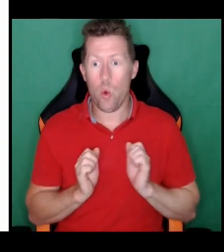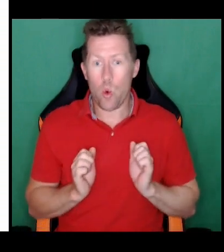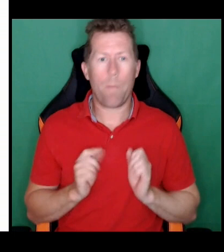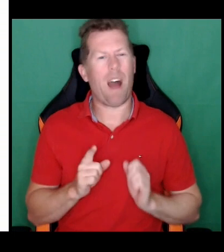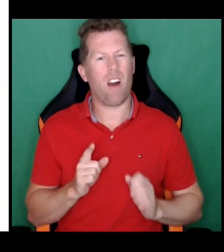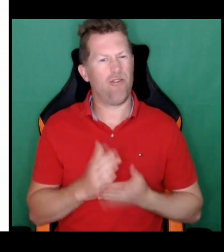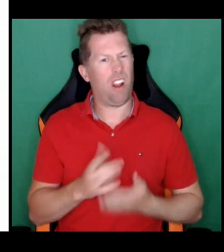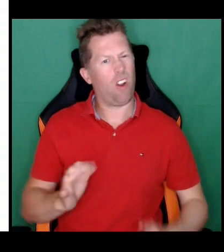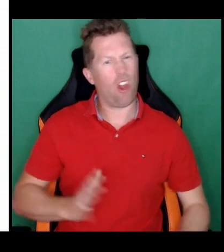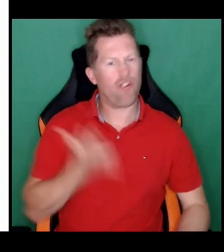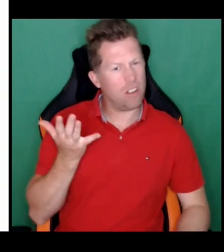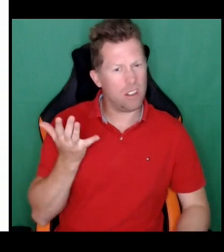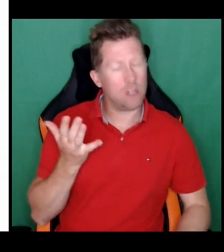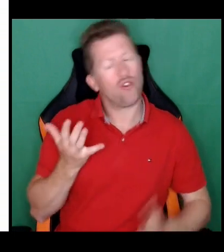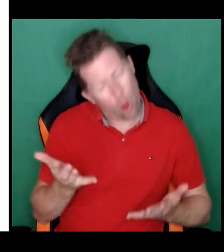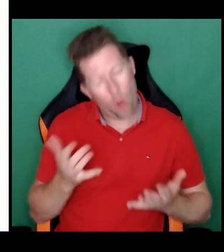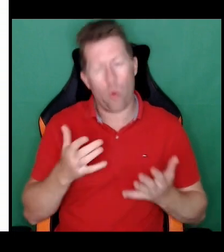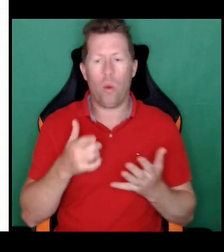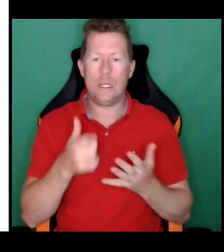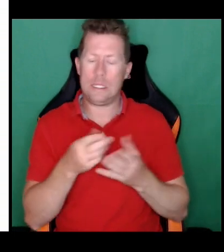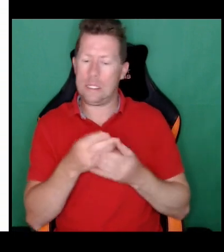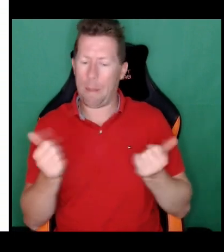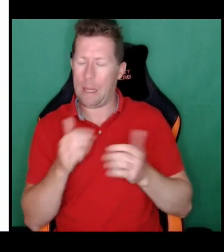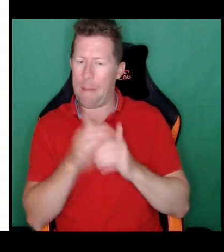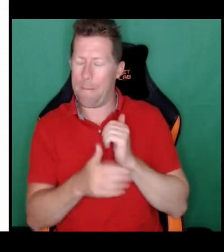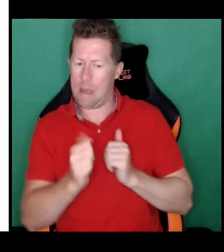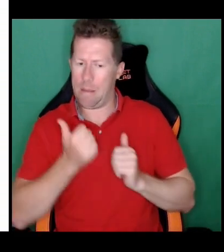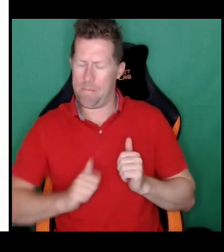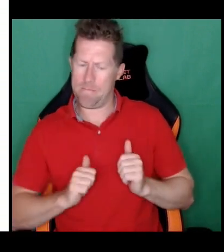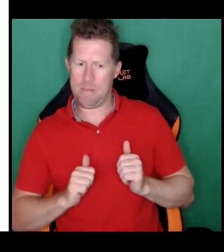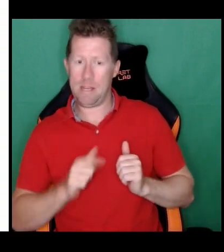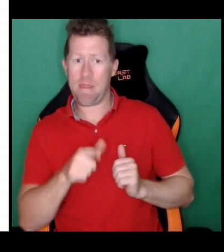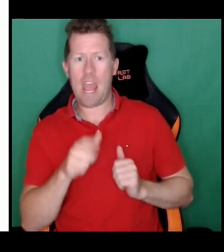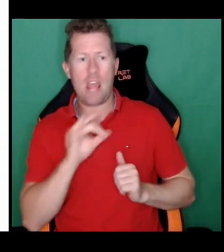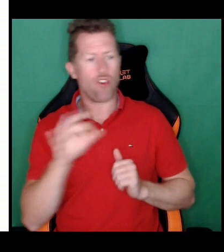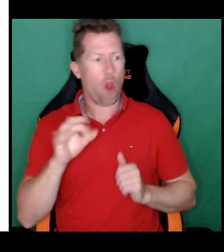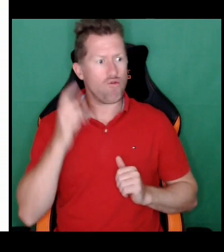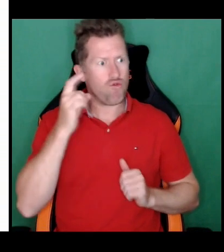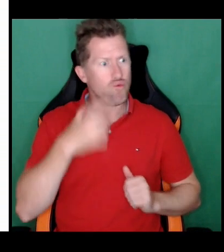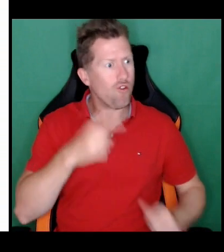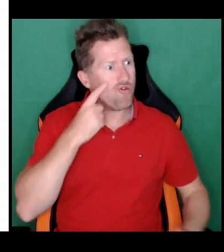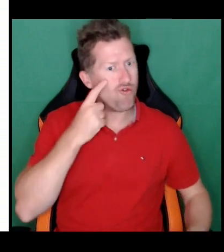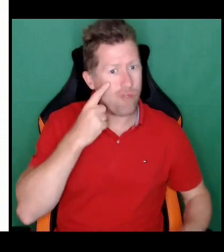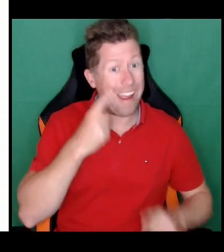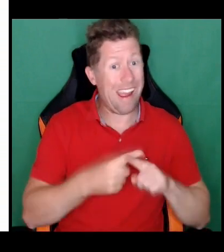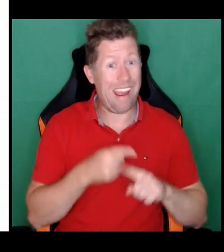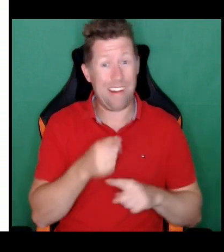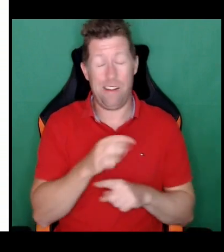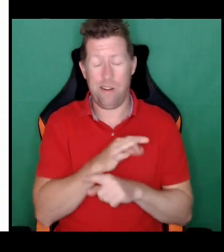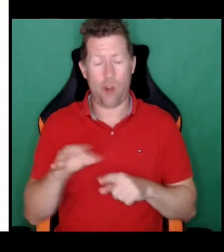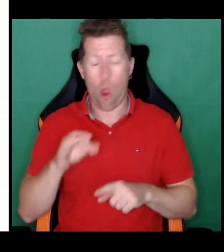So they're self-exempting out of the behaviour that hasn't sparked their curiosity. And they have no intention to